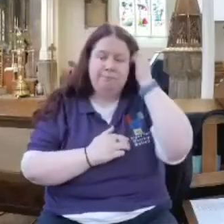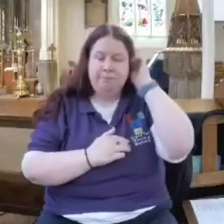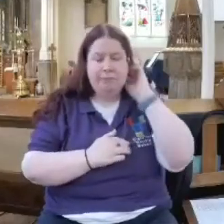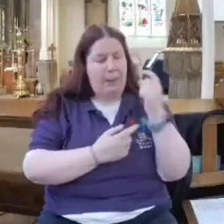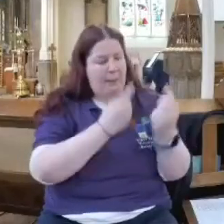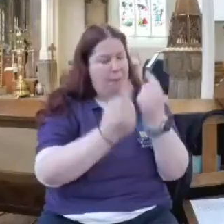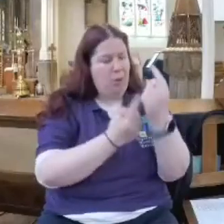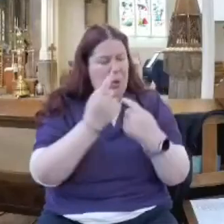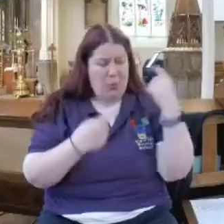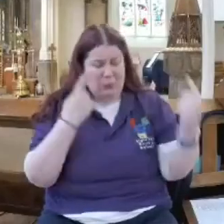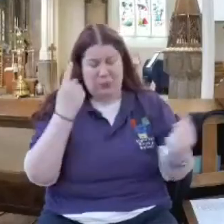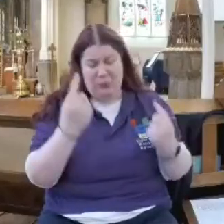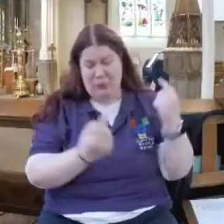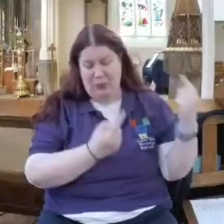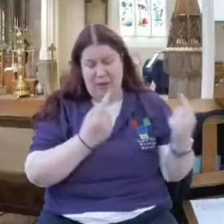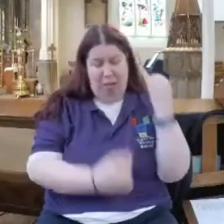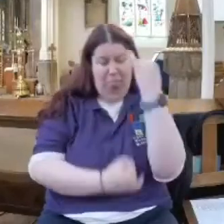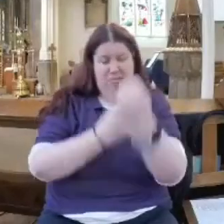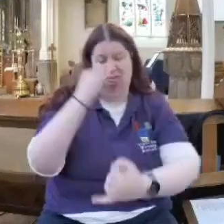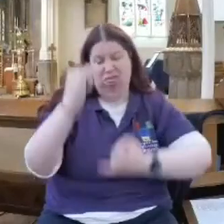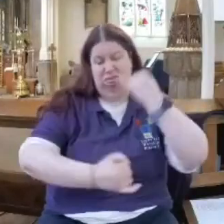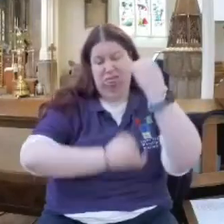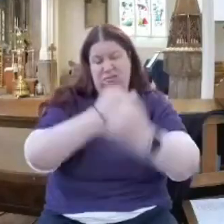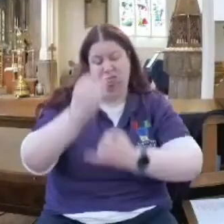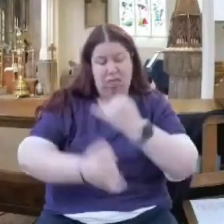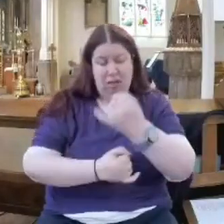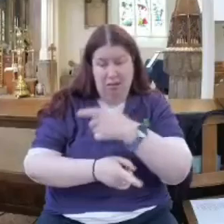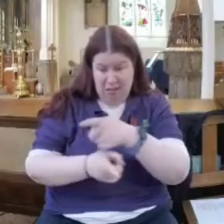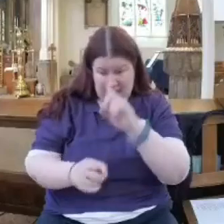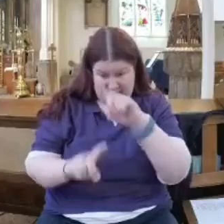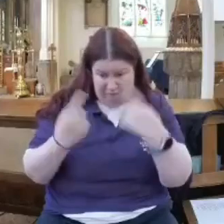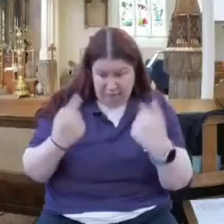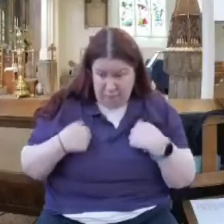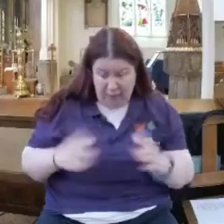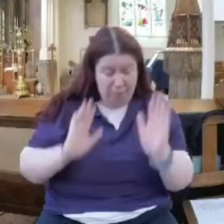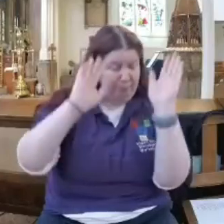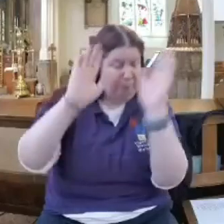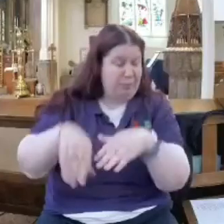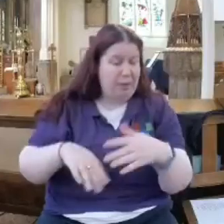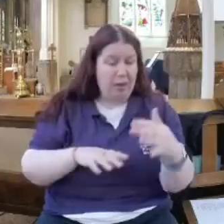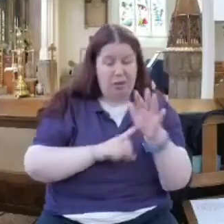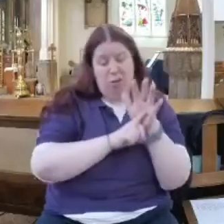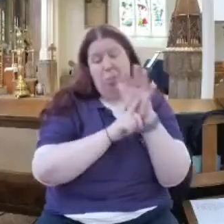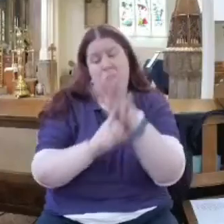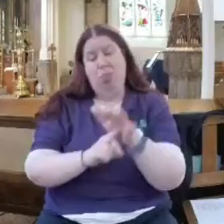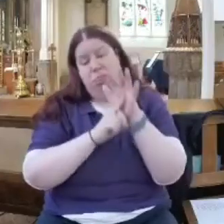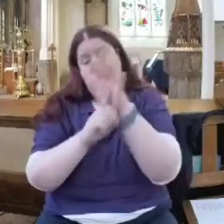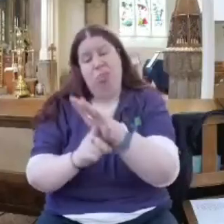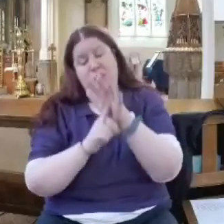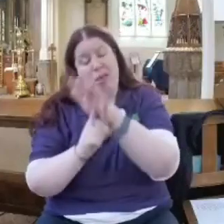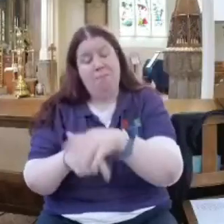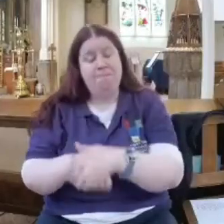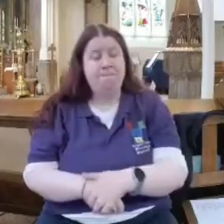Noisy people sometimes ridicule those who hold a different point of view and want to force their ideas on others.